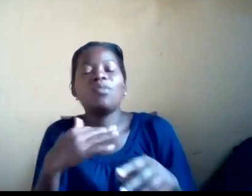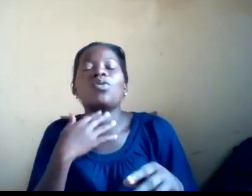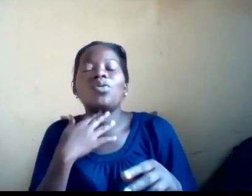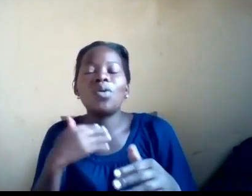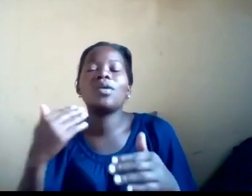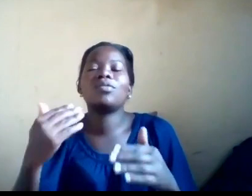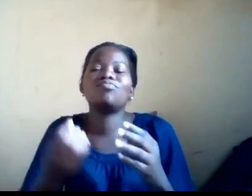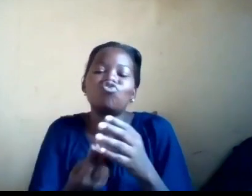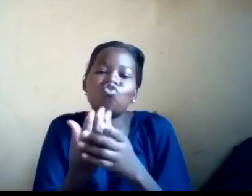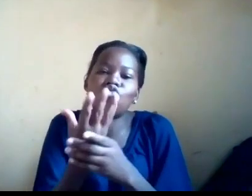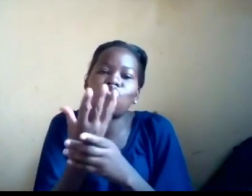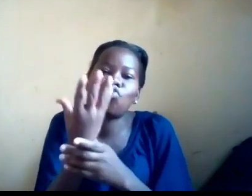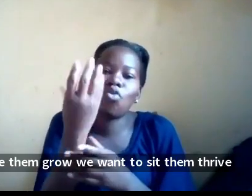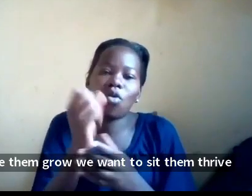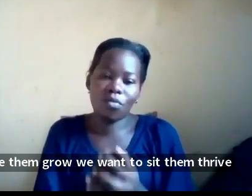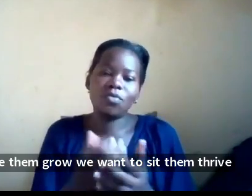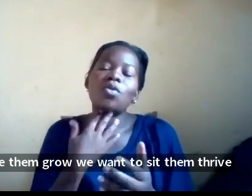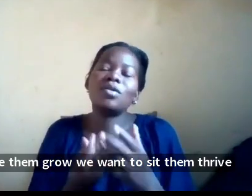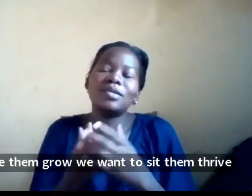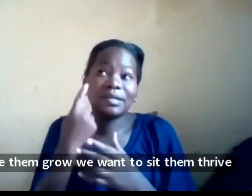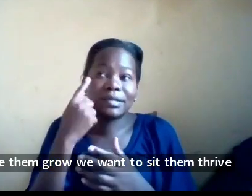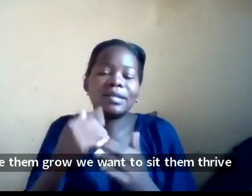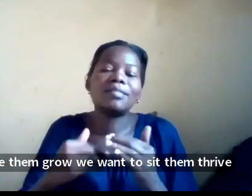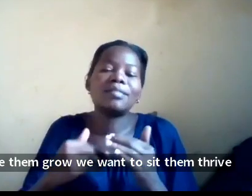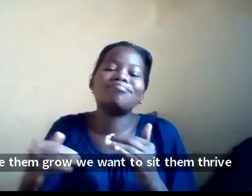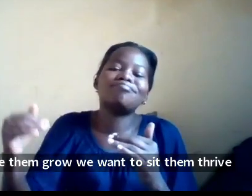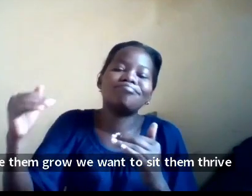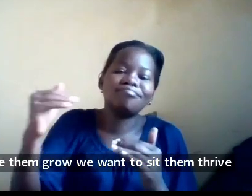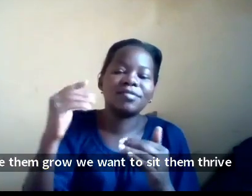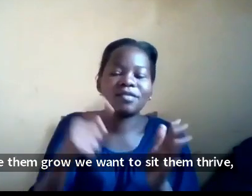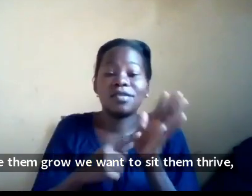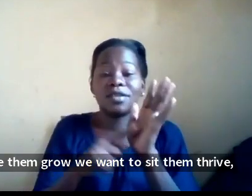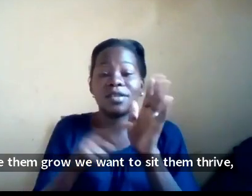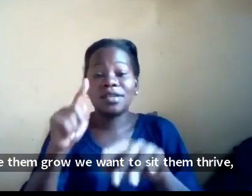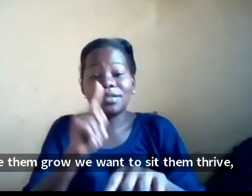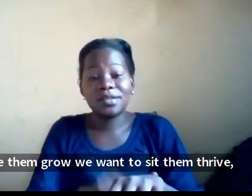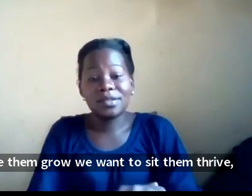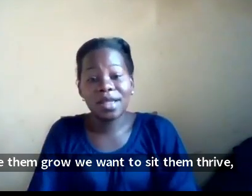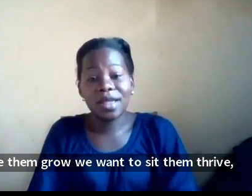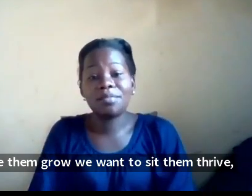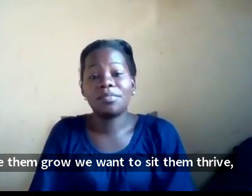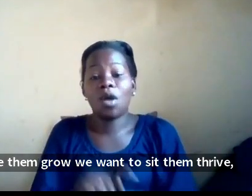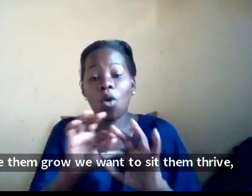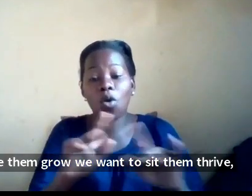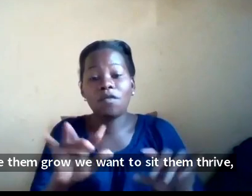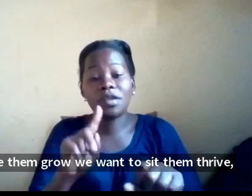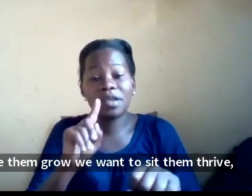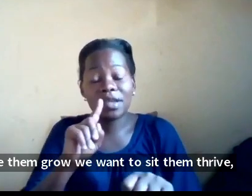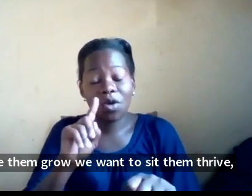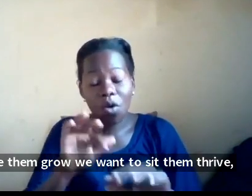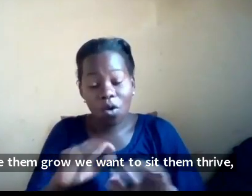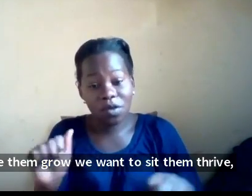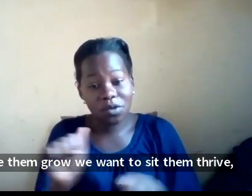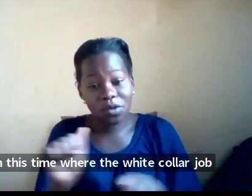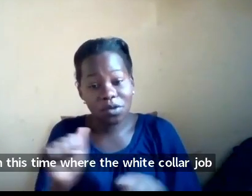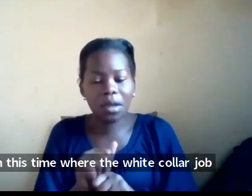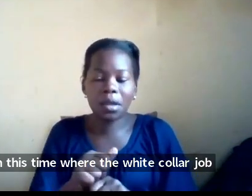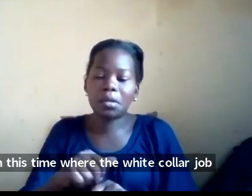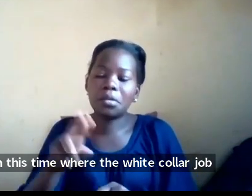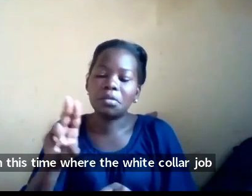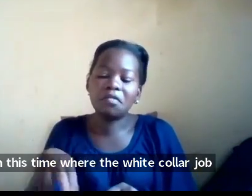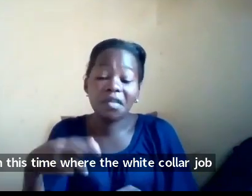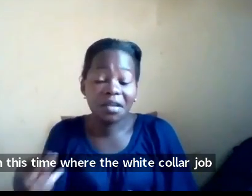grow. We want to see them thrive, especially in this time where the white collar job market is shrinking. It is